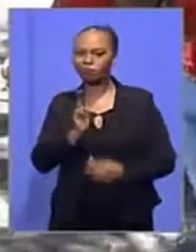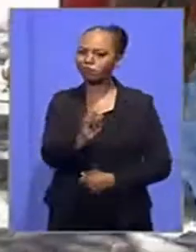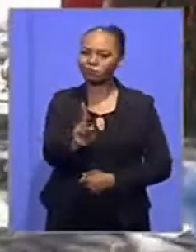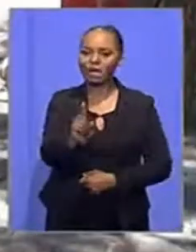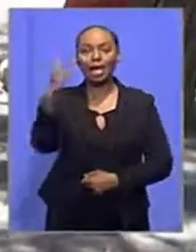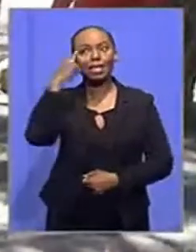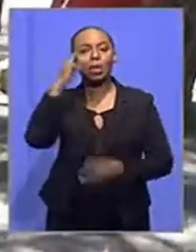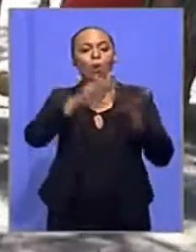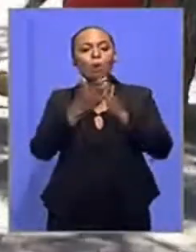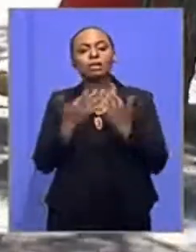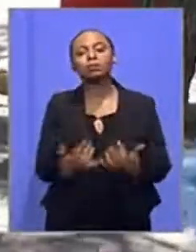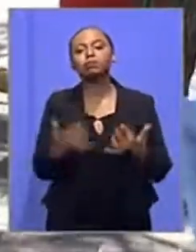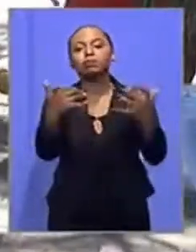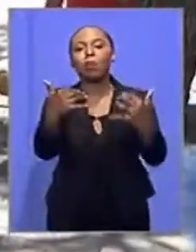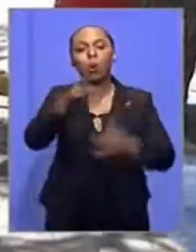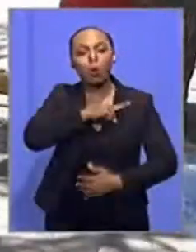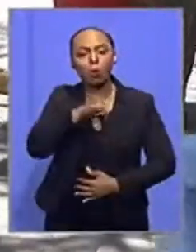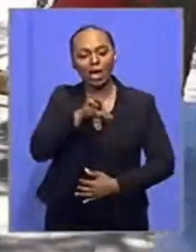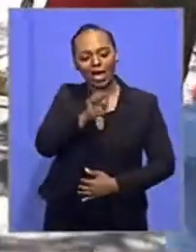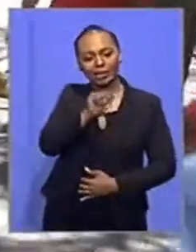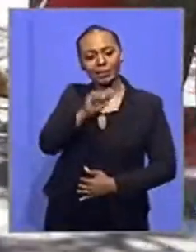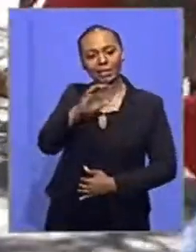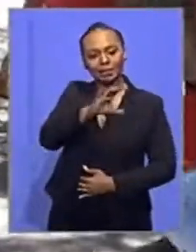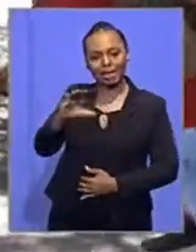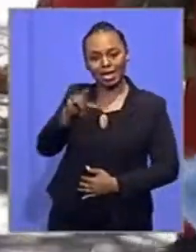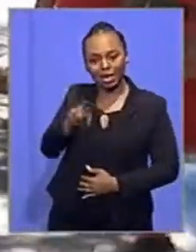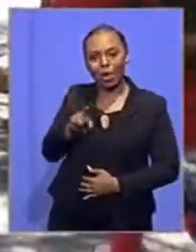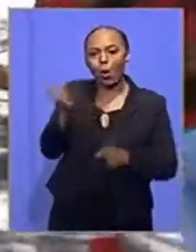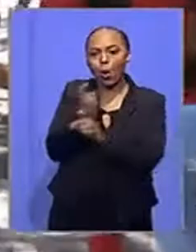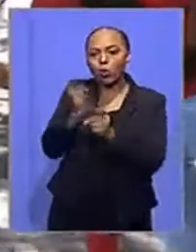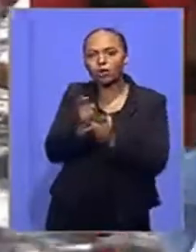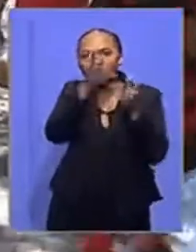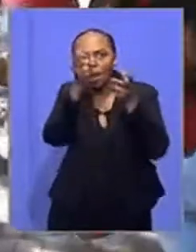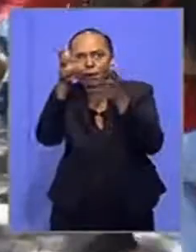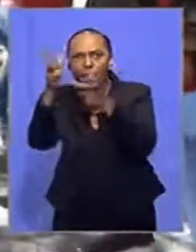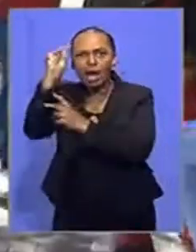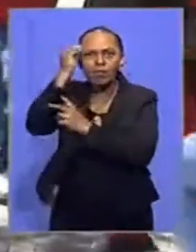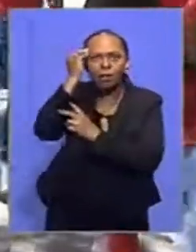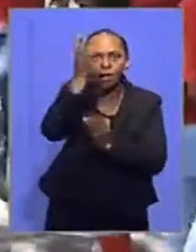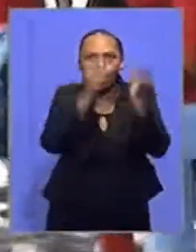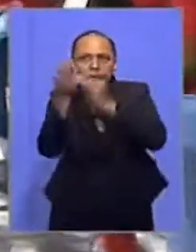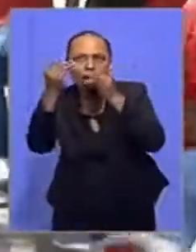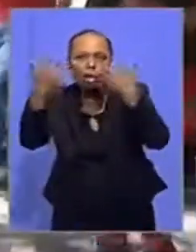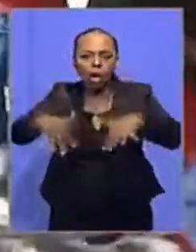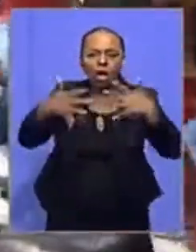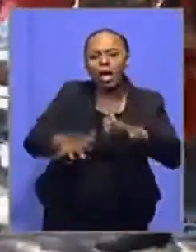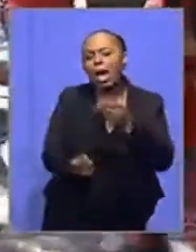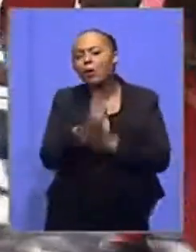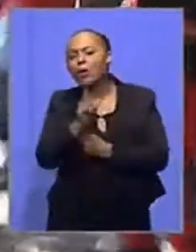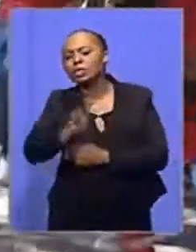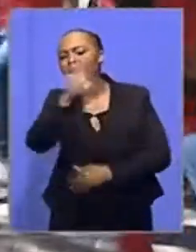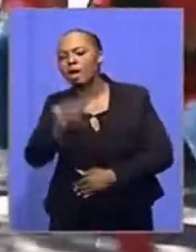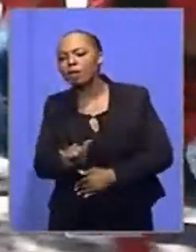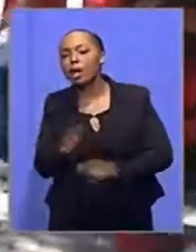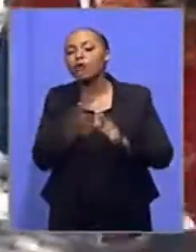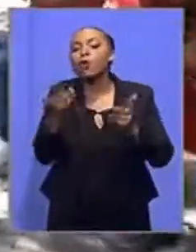community at large, because le say SABC ke yona e re fang information re tsebe go re etsalang South Africa, and re fila gore